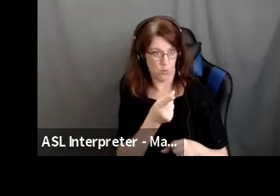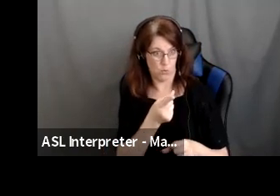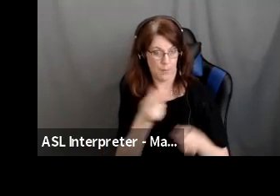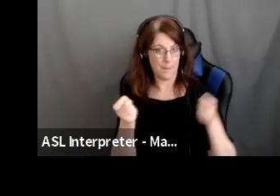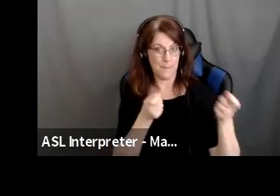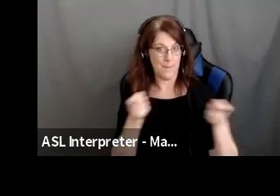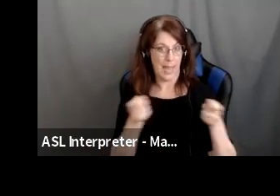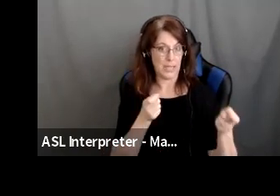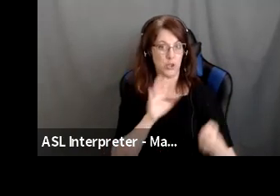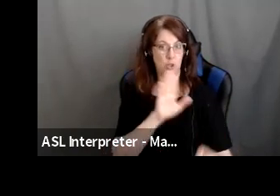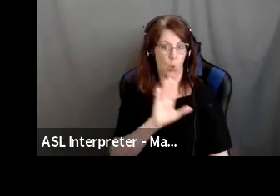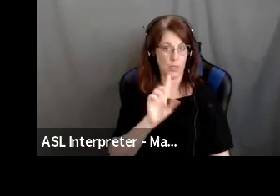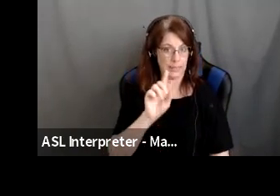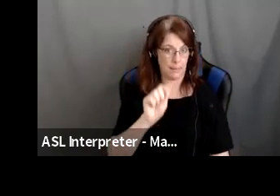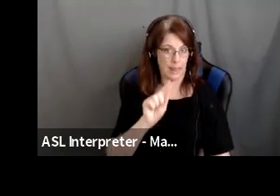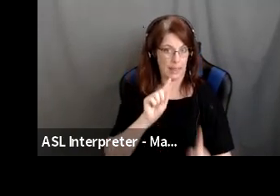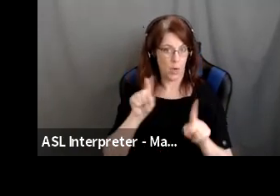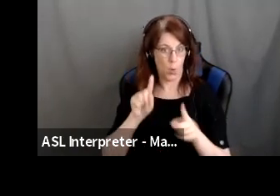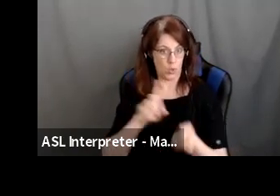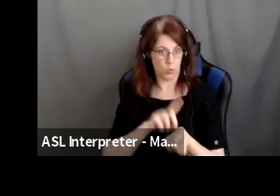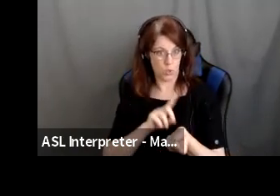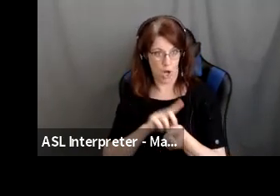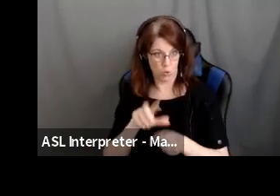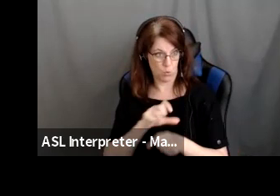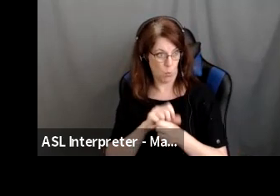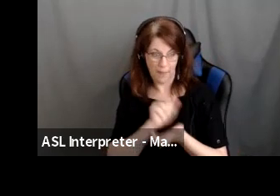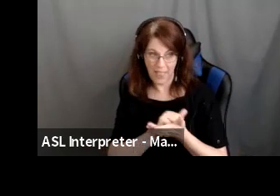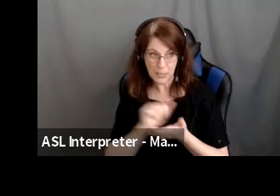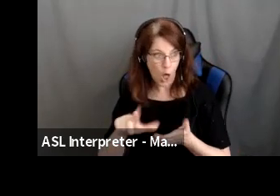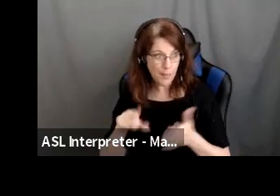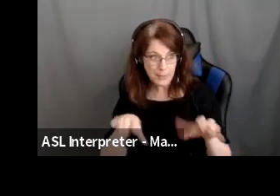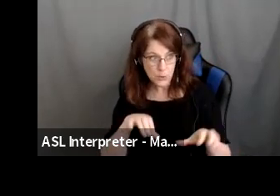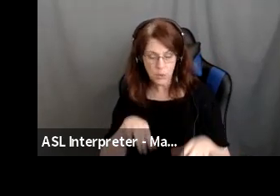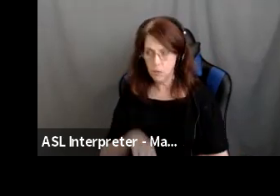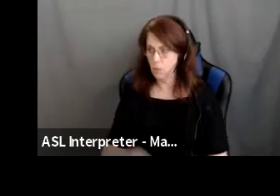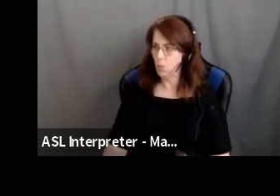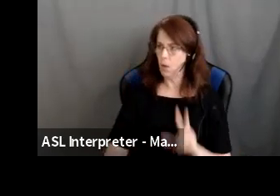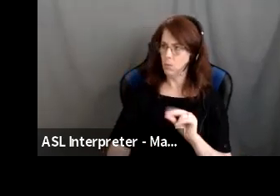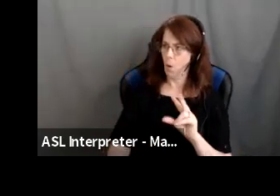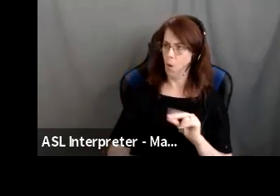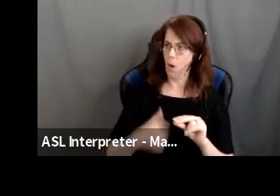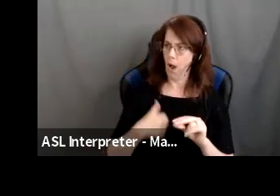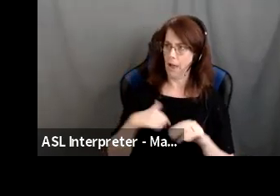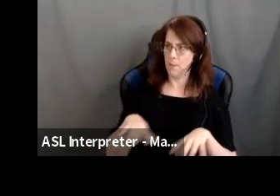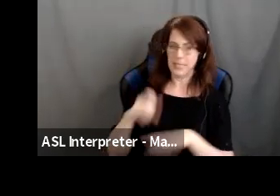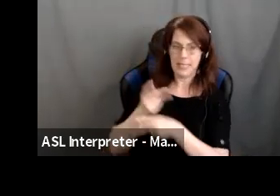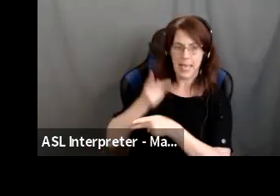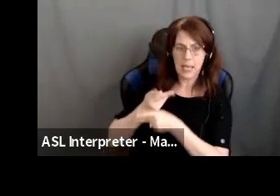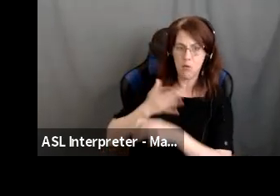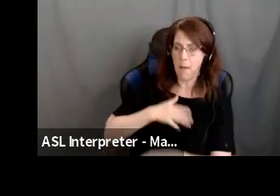your disability and going to doctor's appointments, that's all you've been doing? And he said, well, no, I've also been taking care of my mom